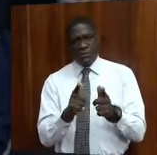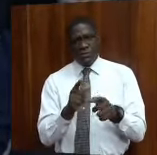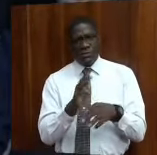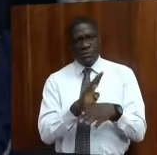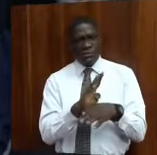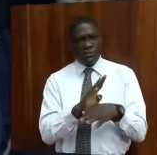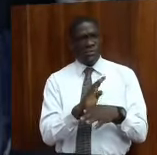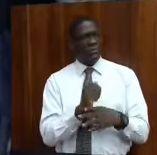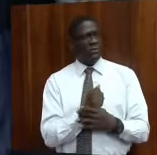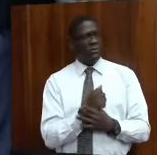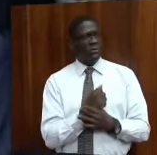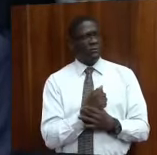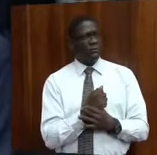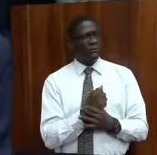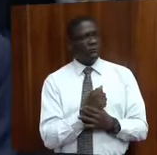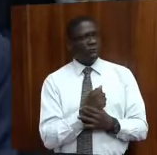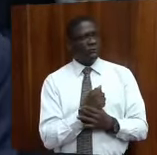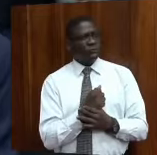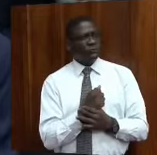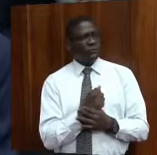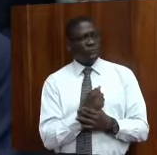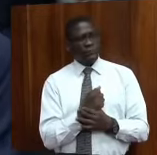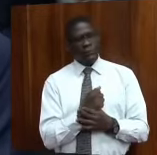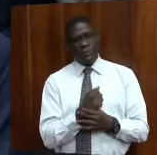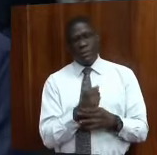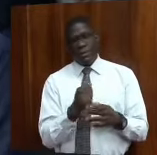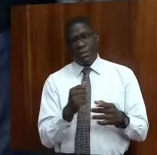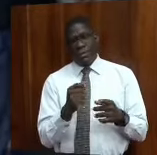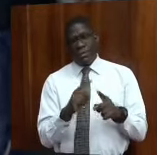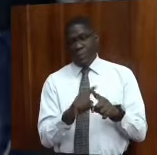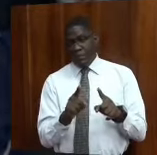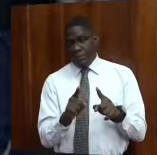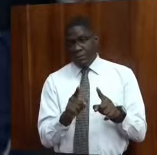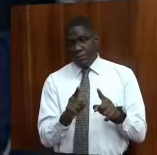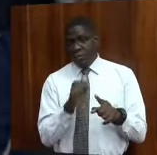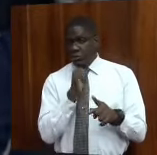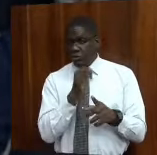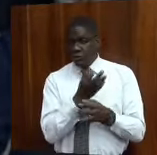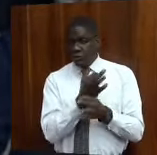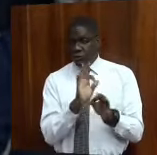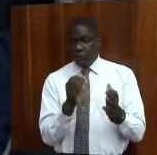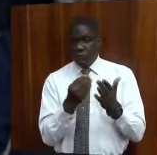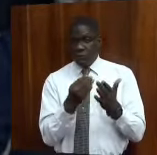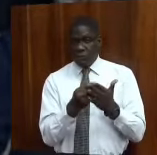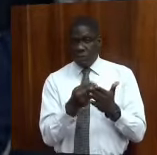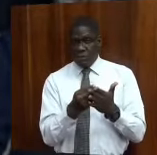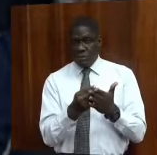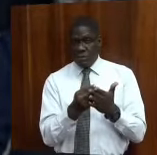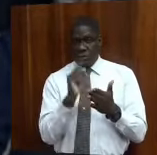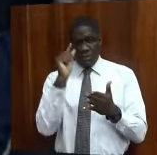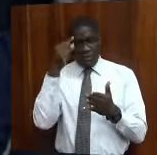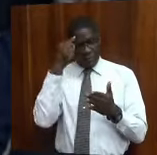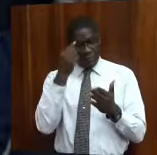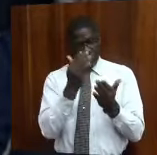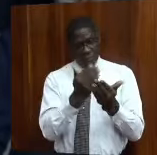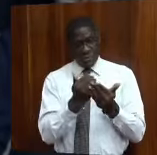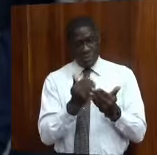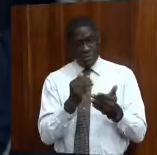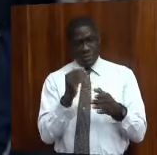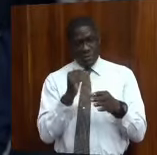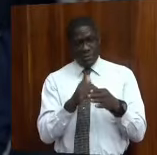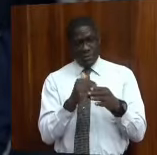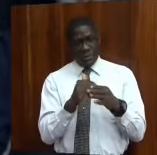responsive to the needs of the country. Mr. Speaker, in light of the unforeseen changes in global and domestic